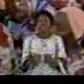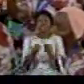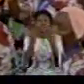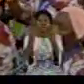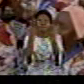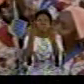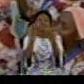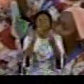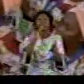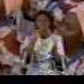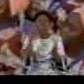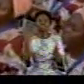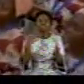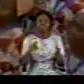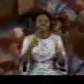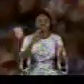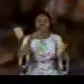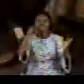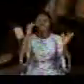sacrifice.